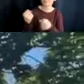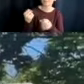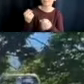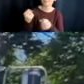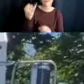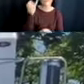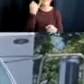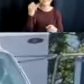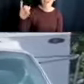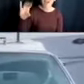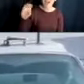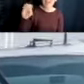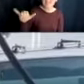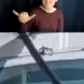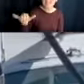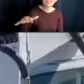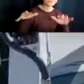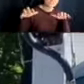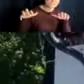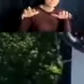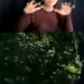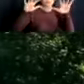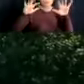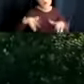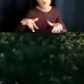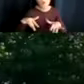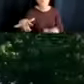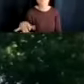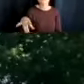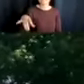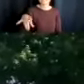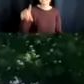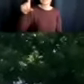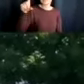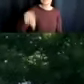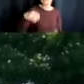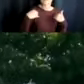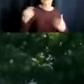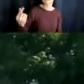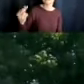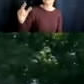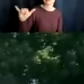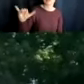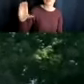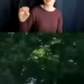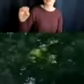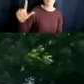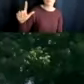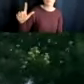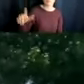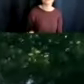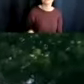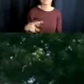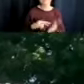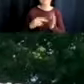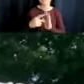conditions call for the planes to have what's called glycol or de-icer sprayed upon the wings